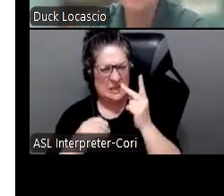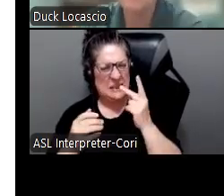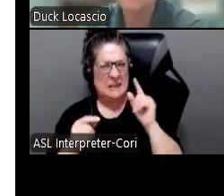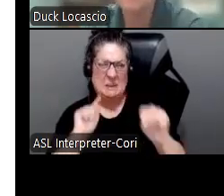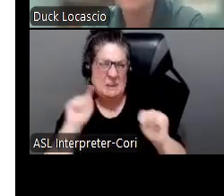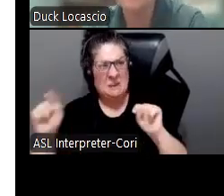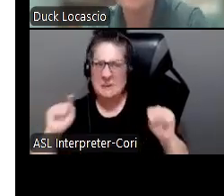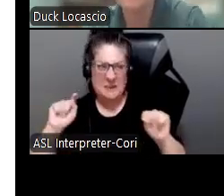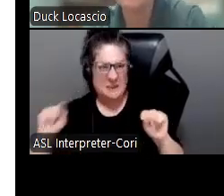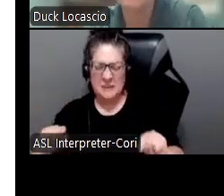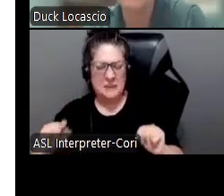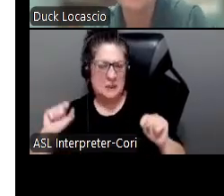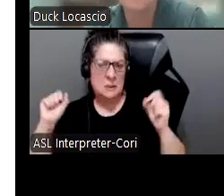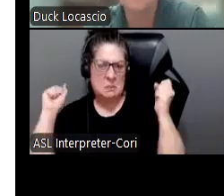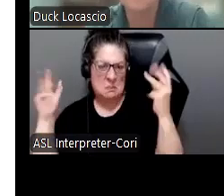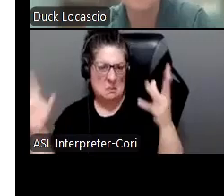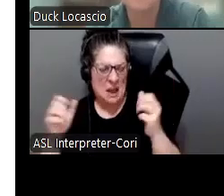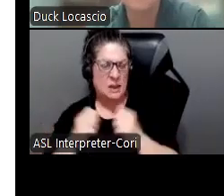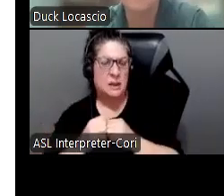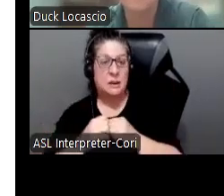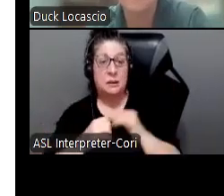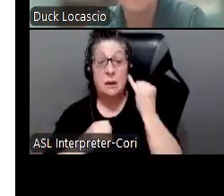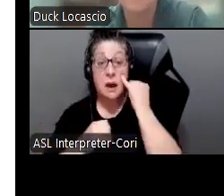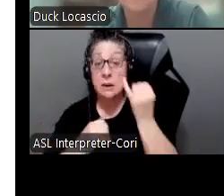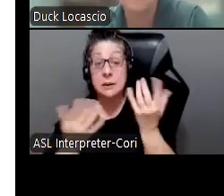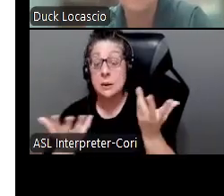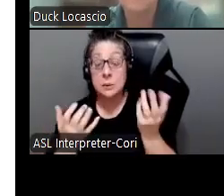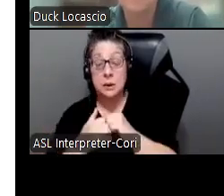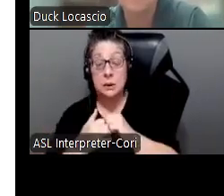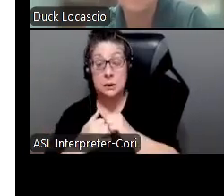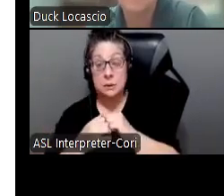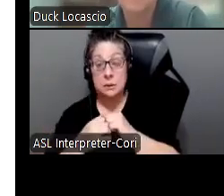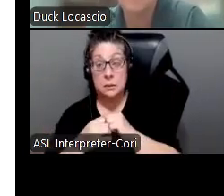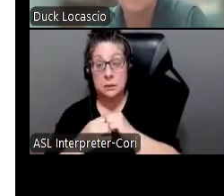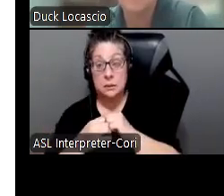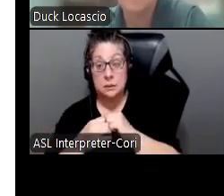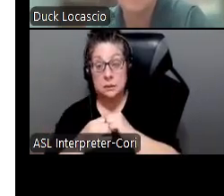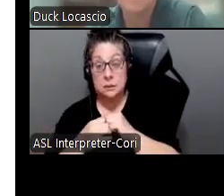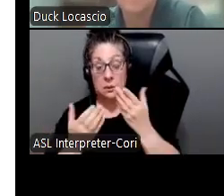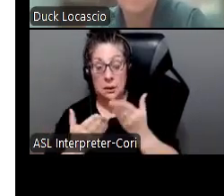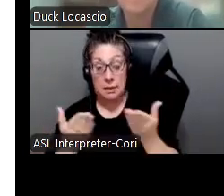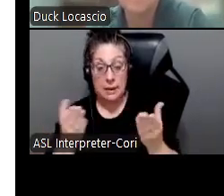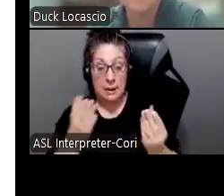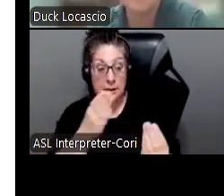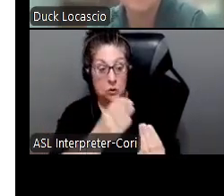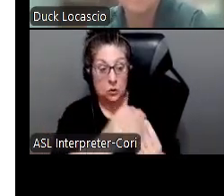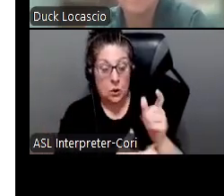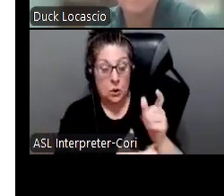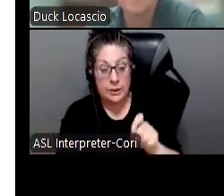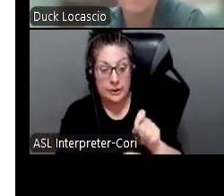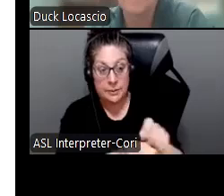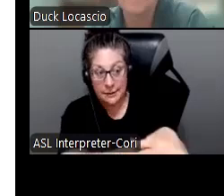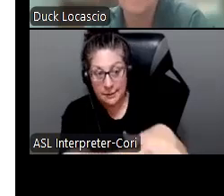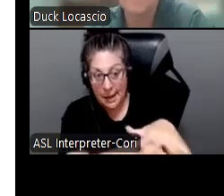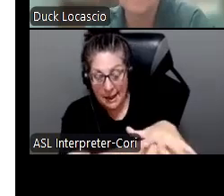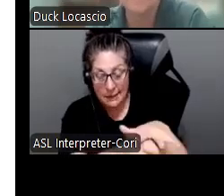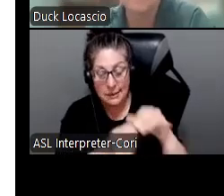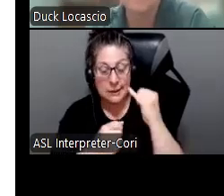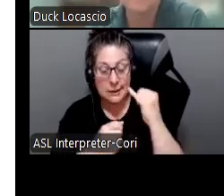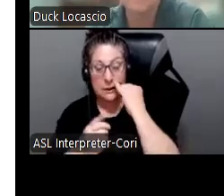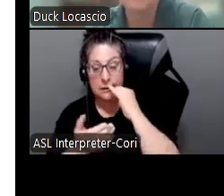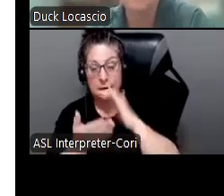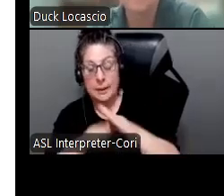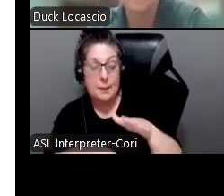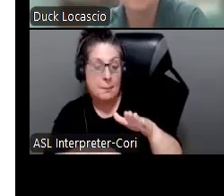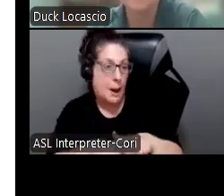places, and it's an idea about things grow in certain places when you get into a